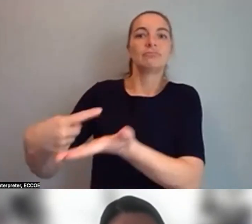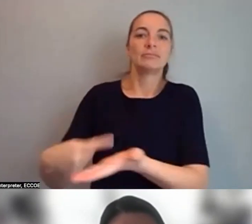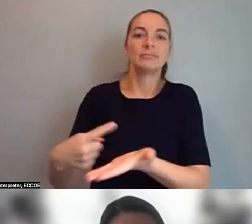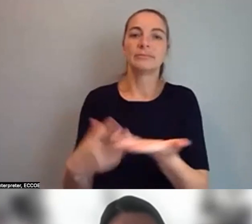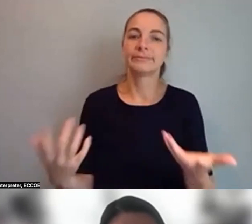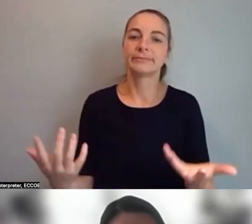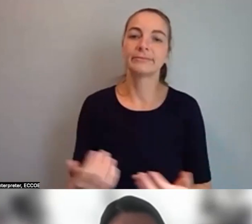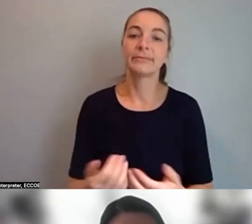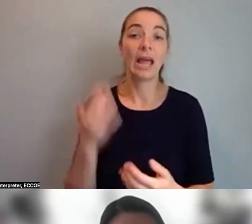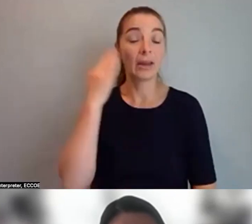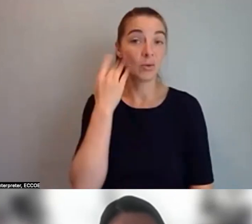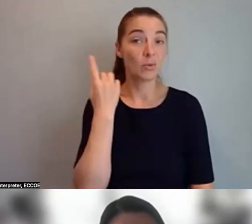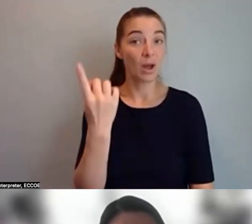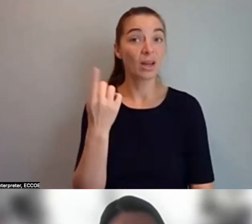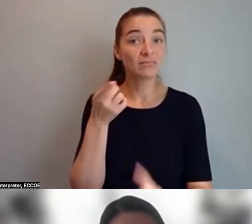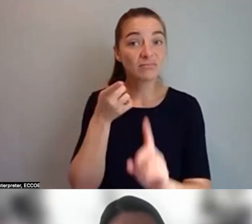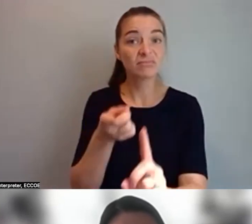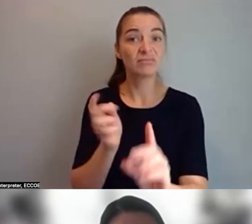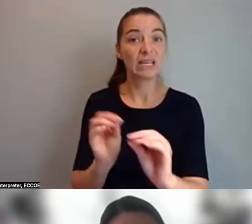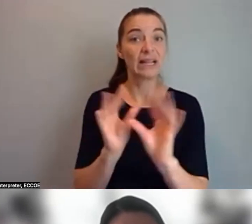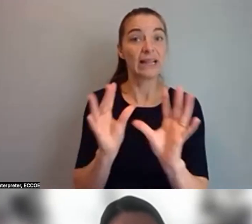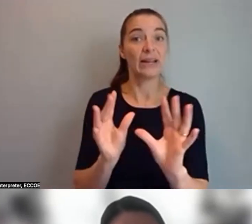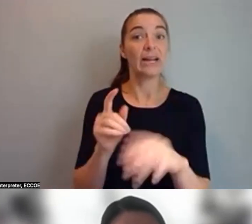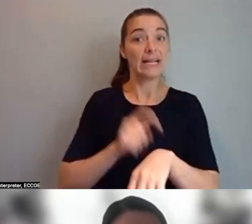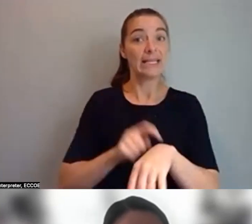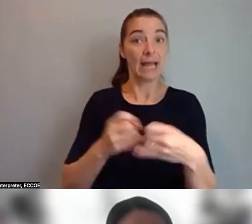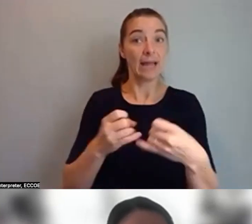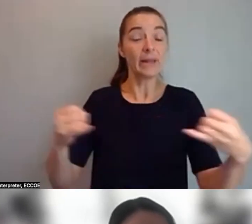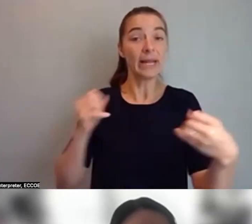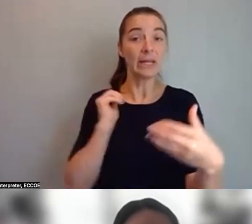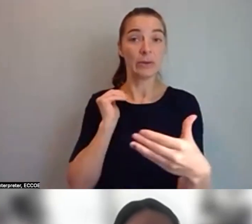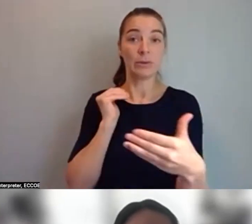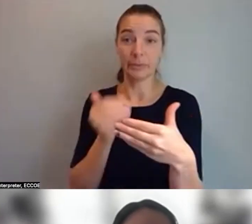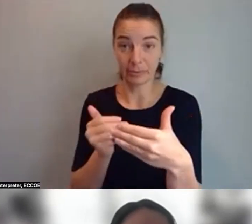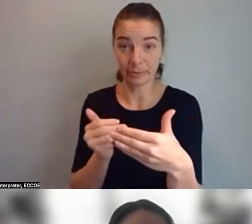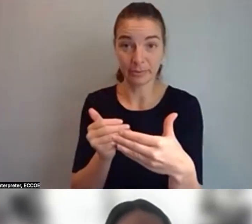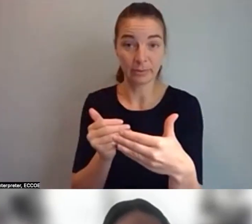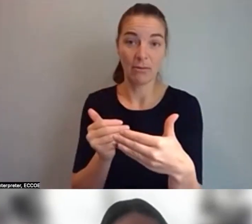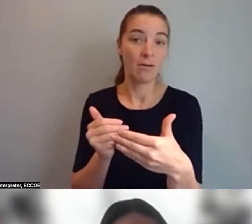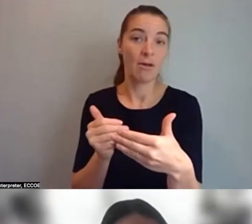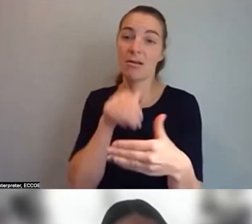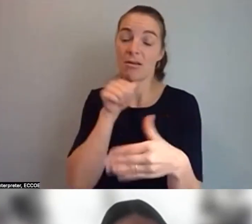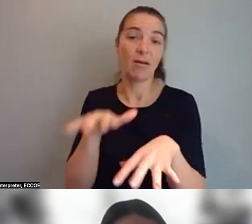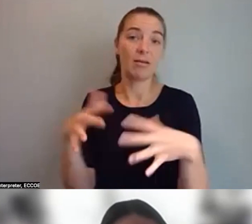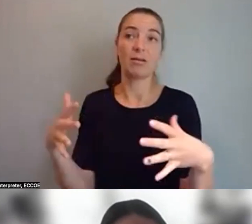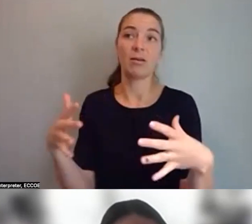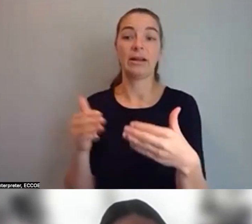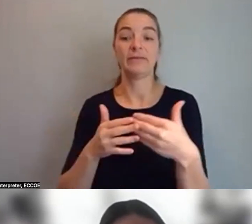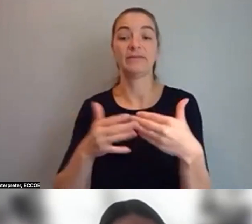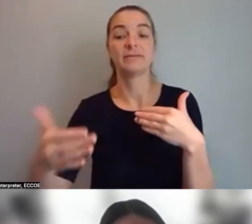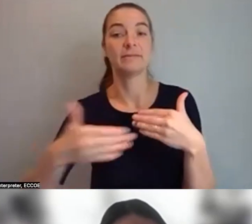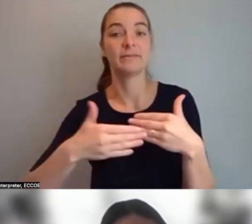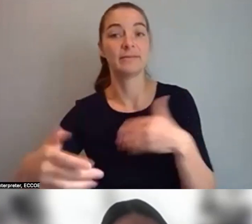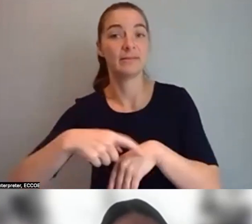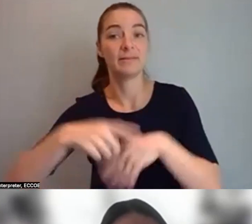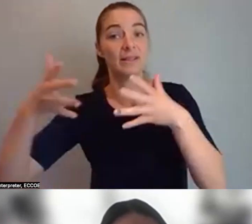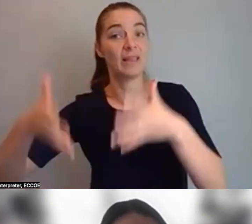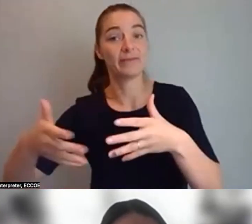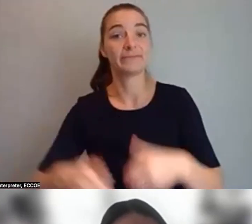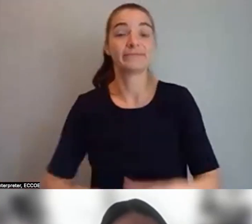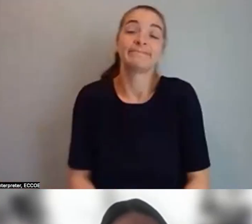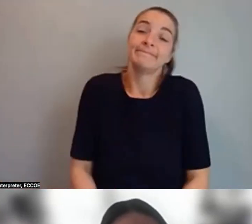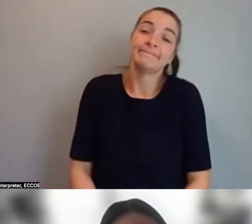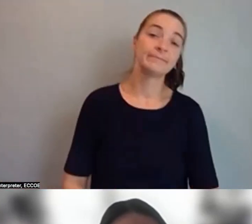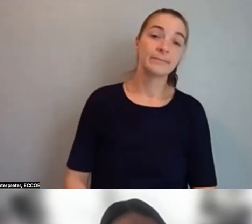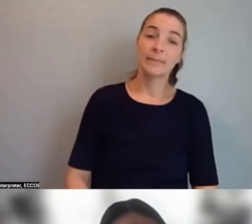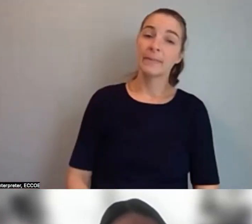don't have a lot of time. And, you know, I don't understand, you know, why, you know, I don't, I don't, I have,